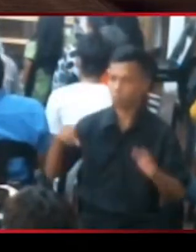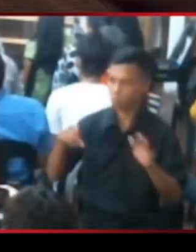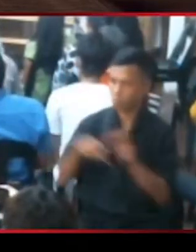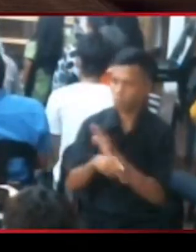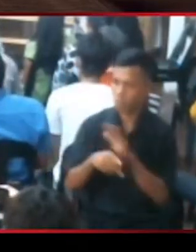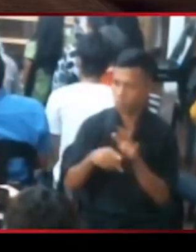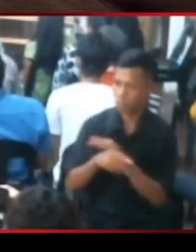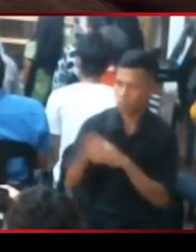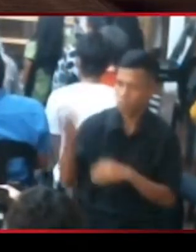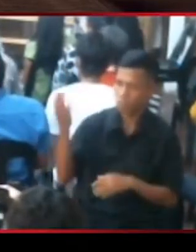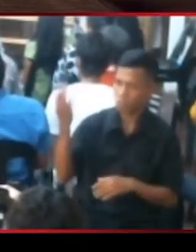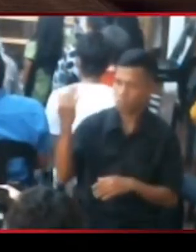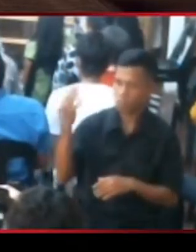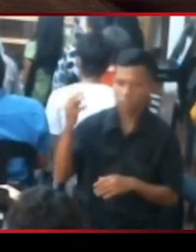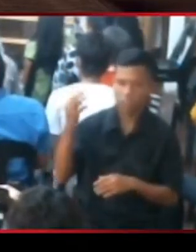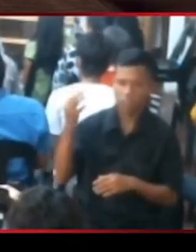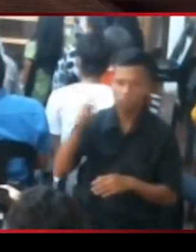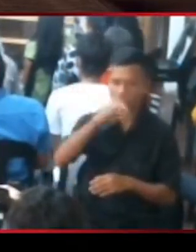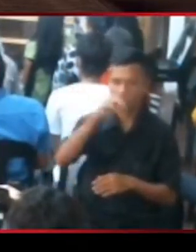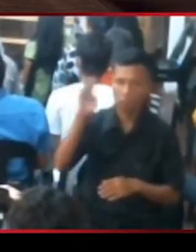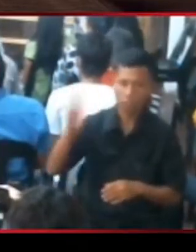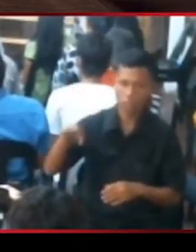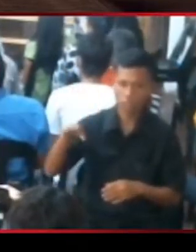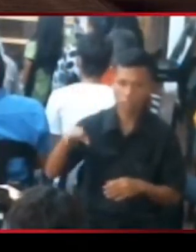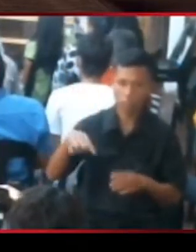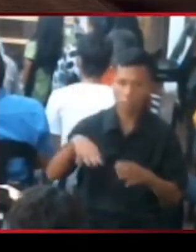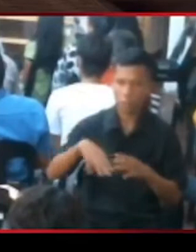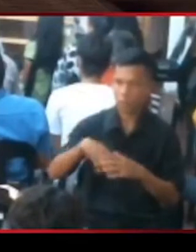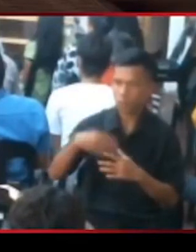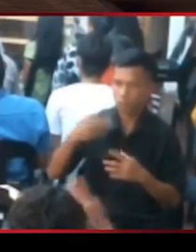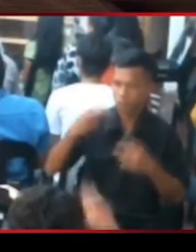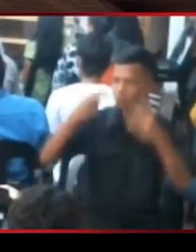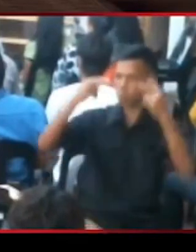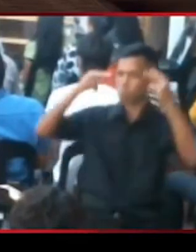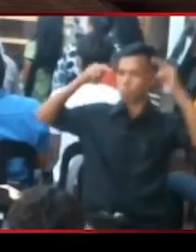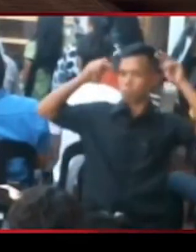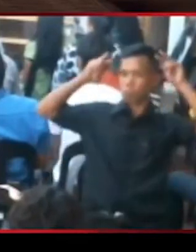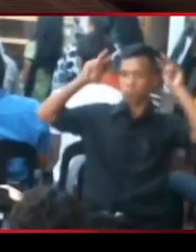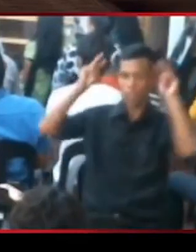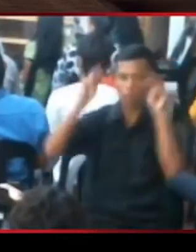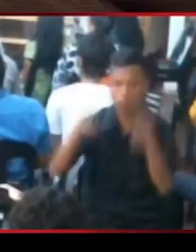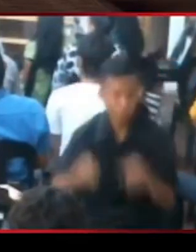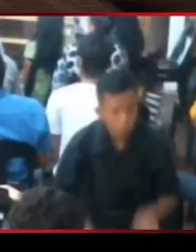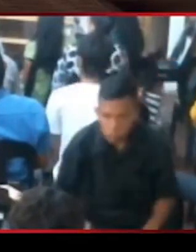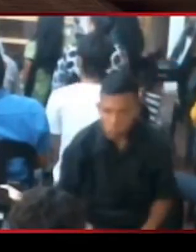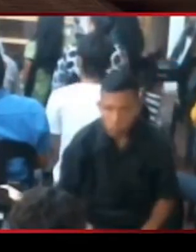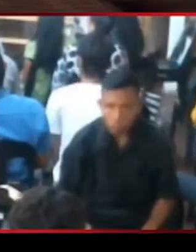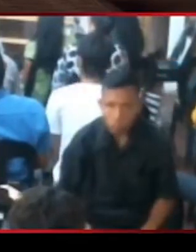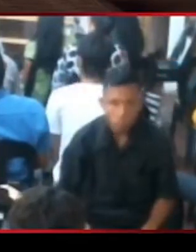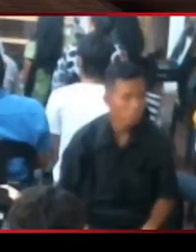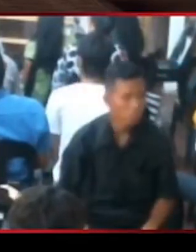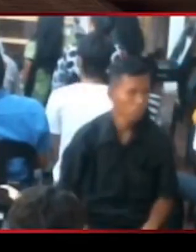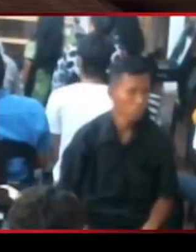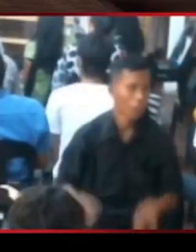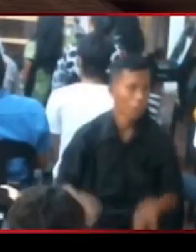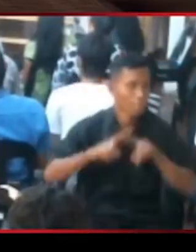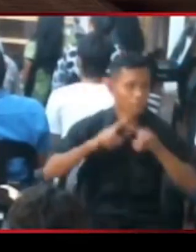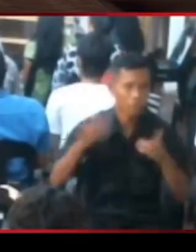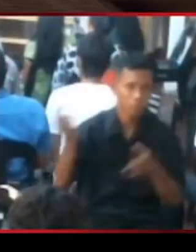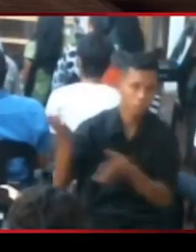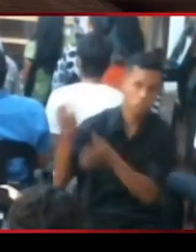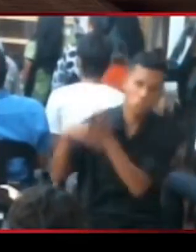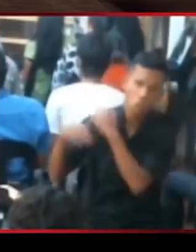it's my duty not to look at the outward appearance of him, but the inward appearance of him. Some years